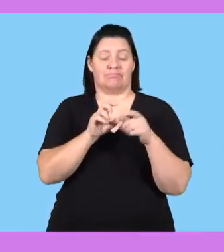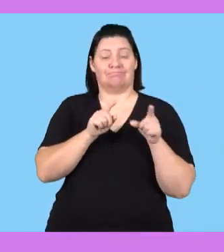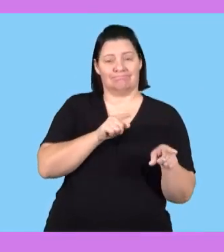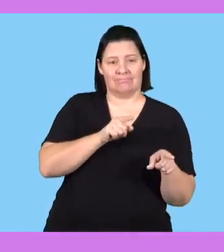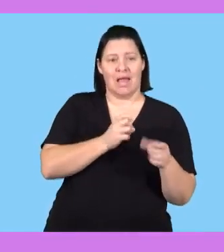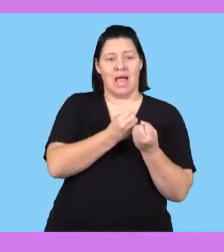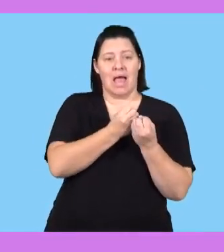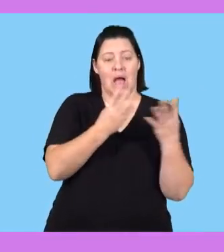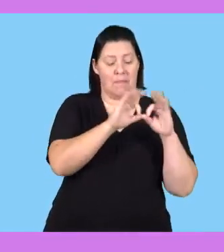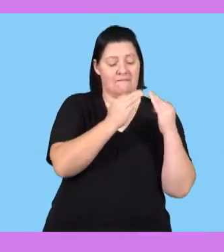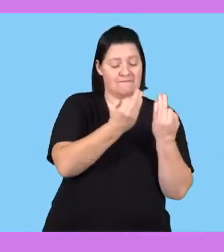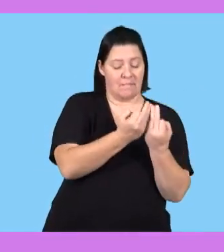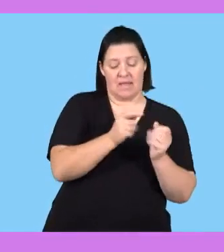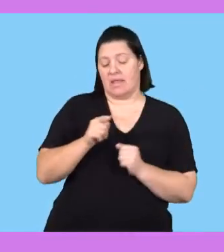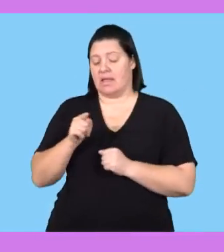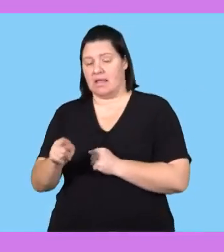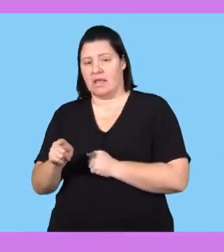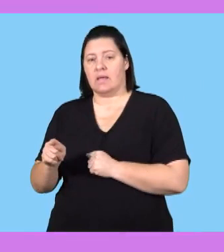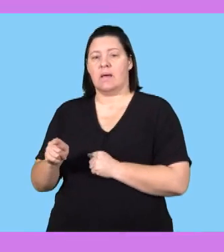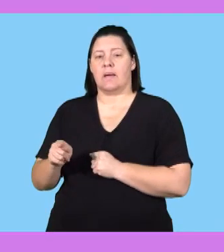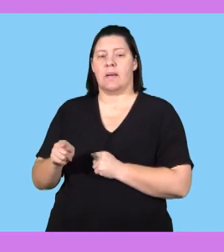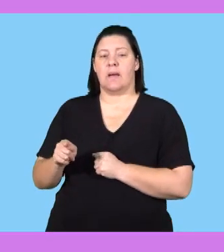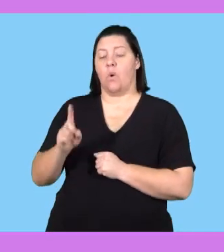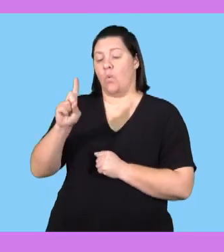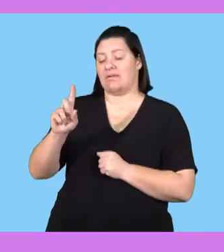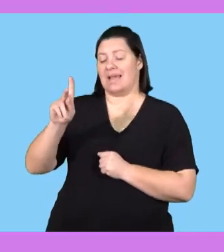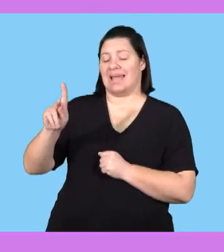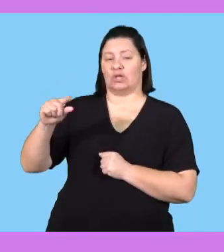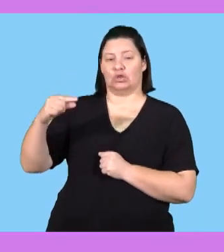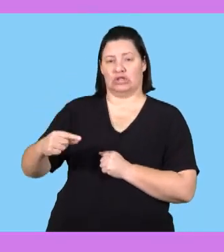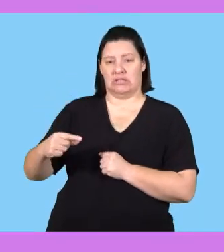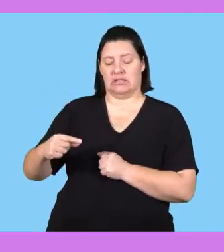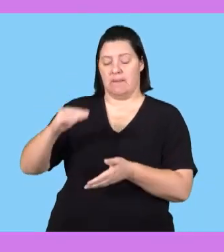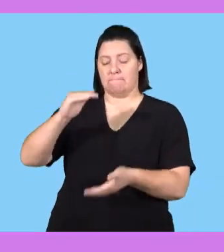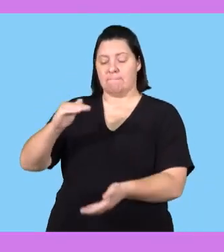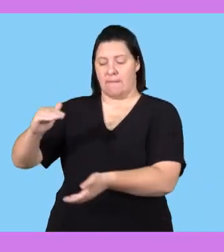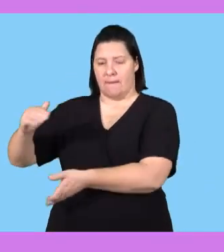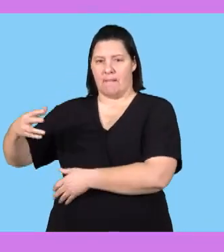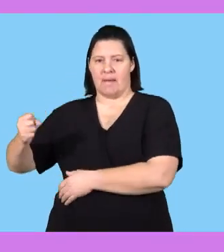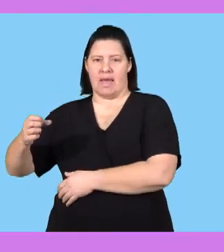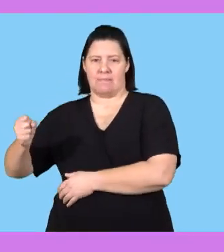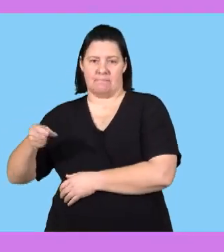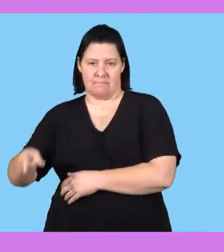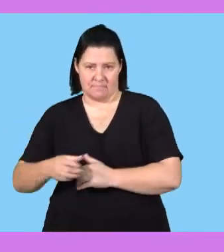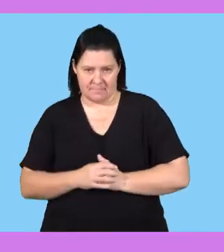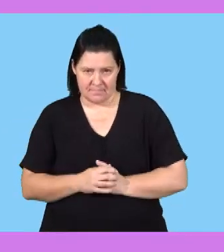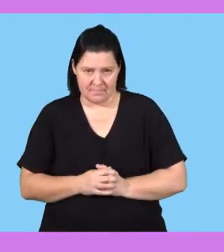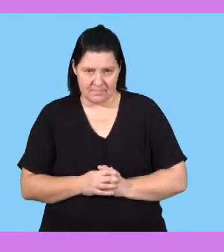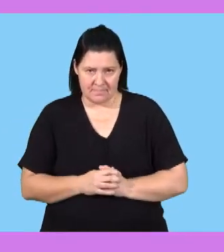relationship between number of families and number of 1 kilogram bags of maize